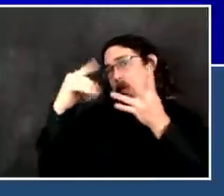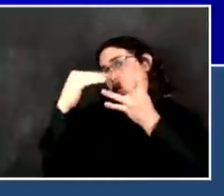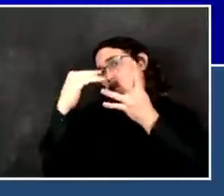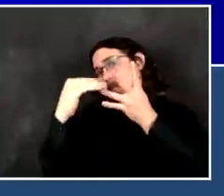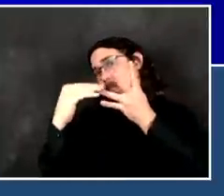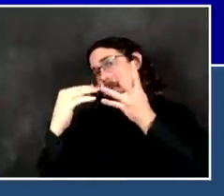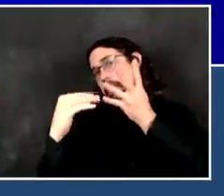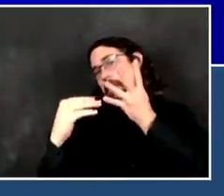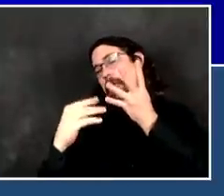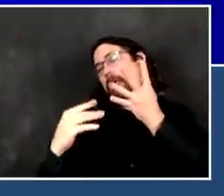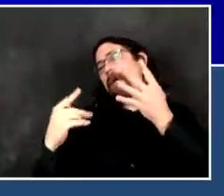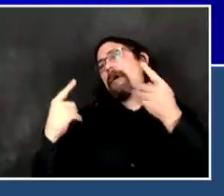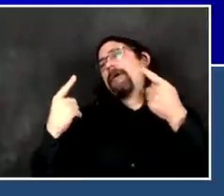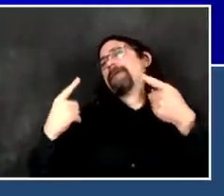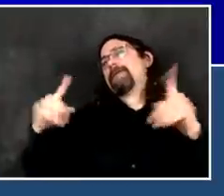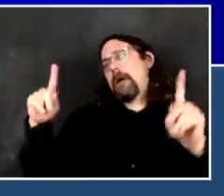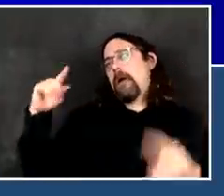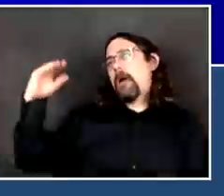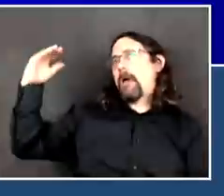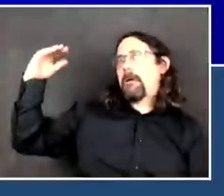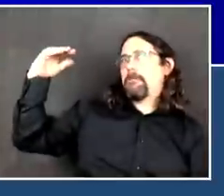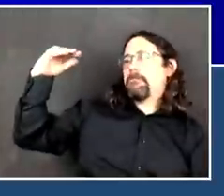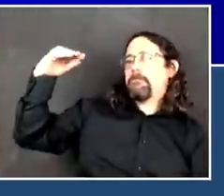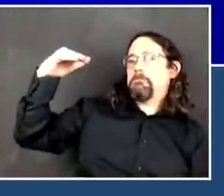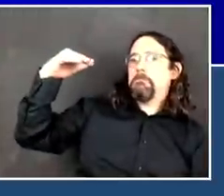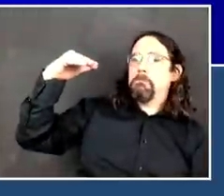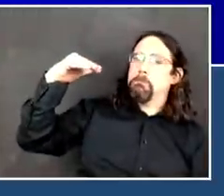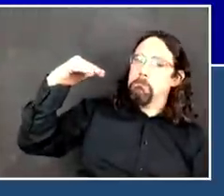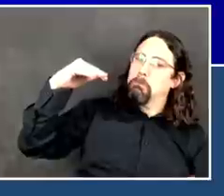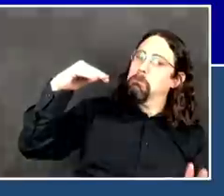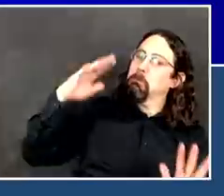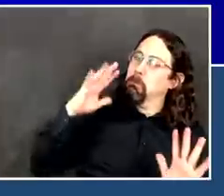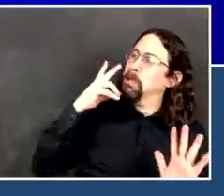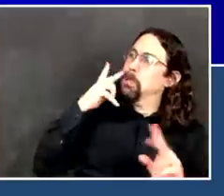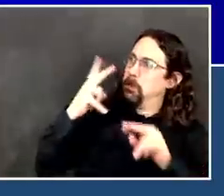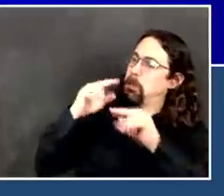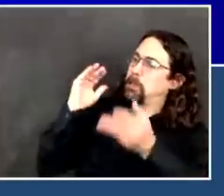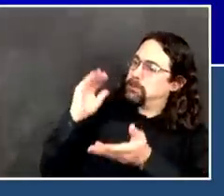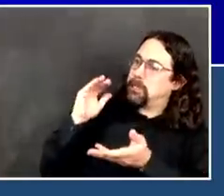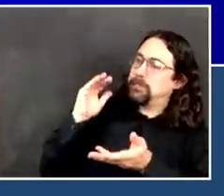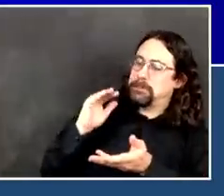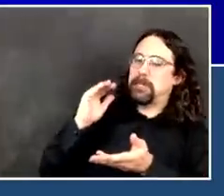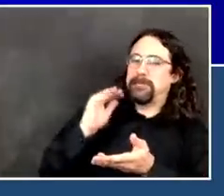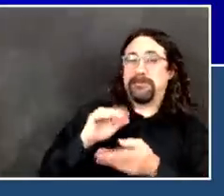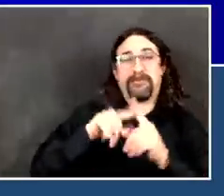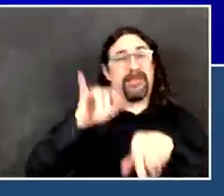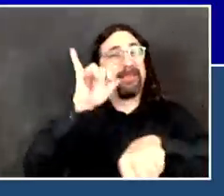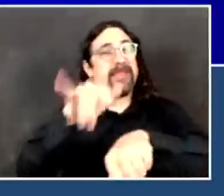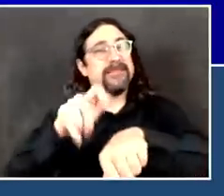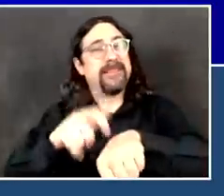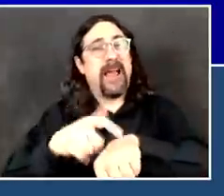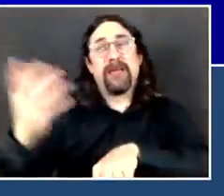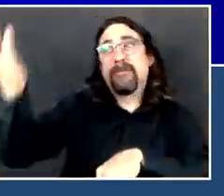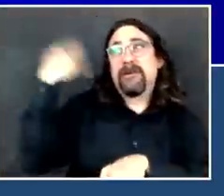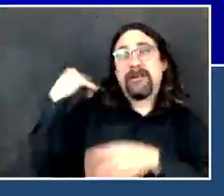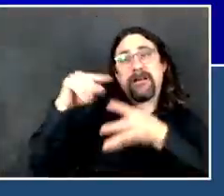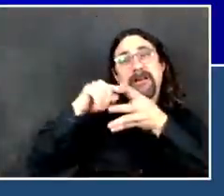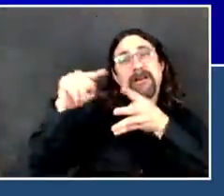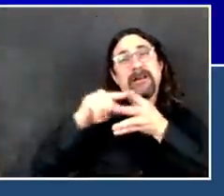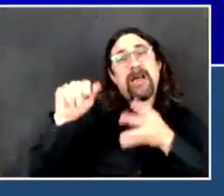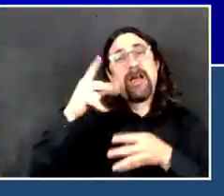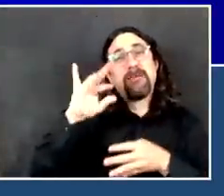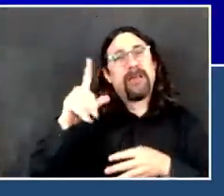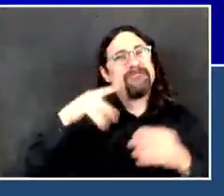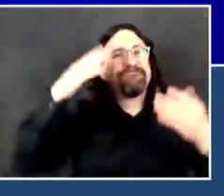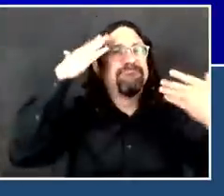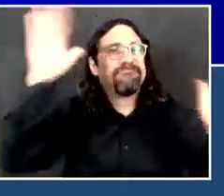you I am determined to make sure that New York City never, ever is in a situation in the future where we need ventilators and we can't get them. We